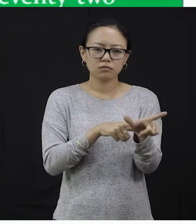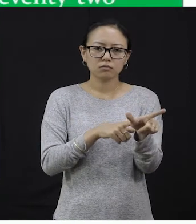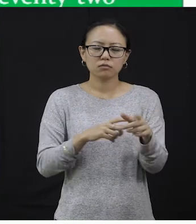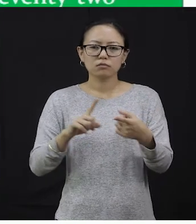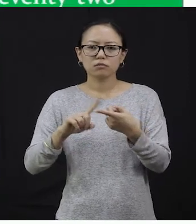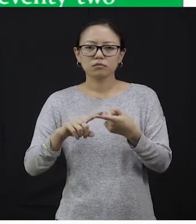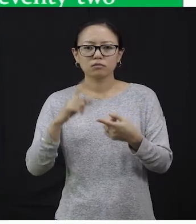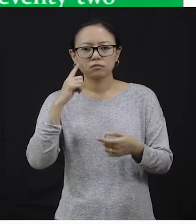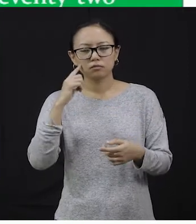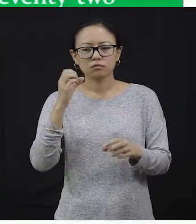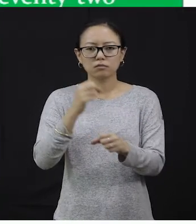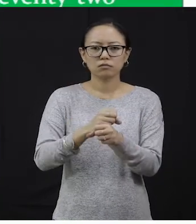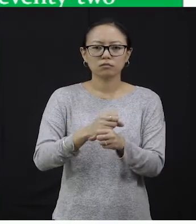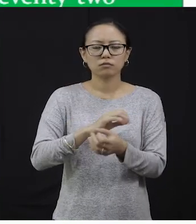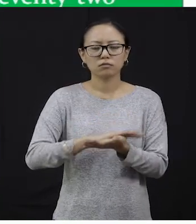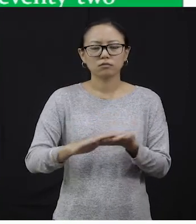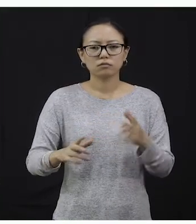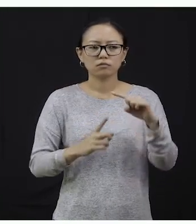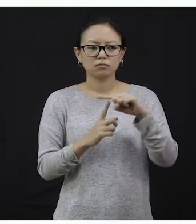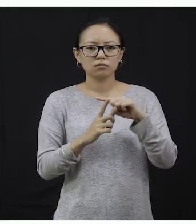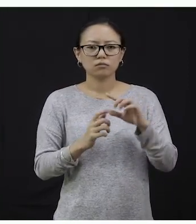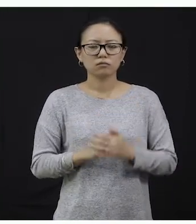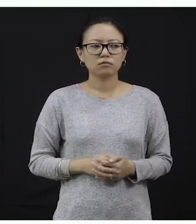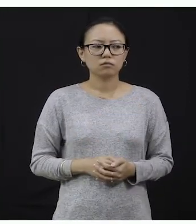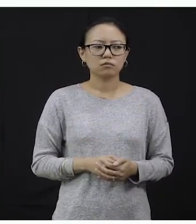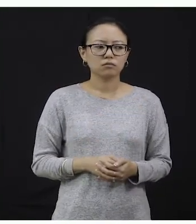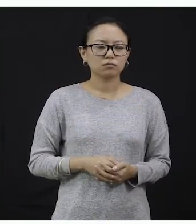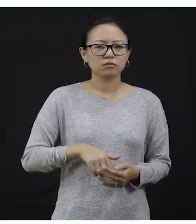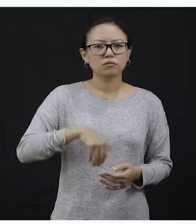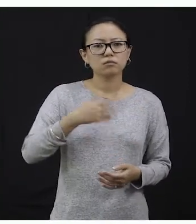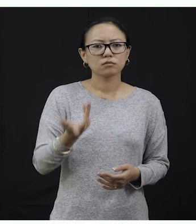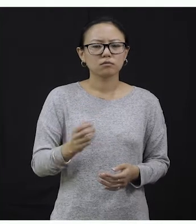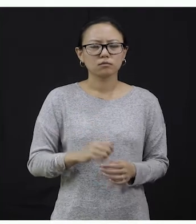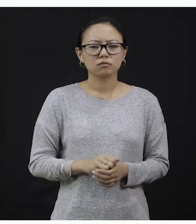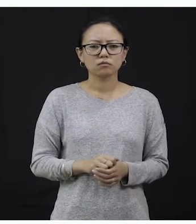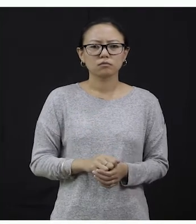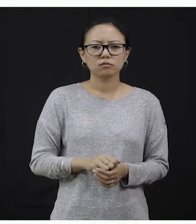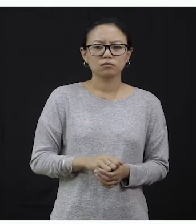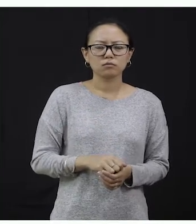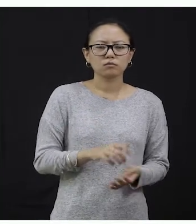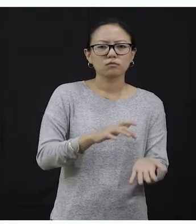198. So that is all about numbers. Now let's go to place value. So what is a place value?